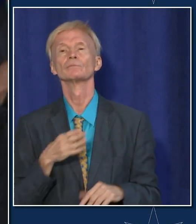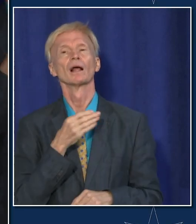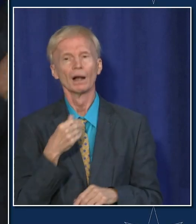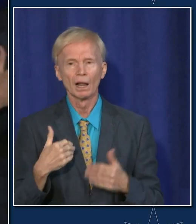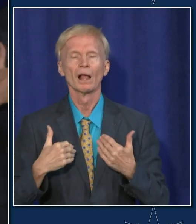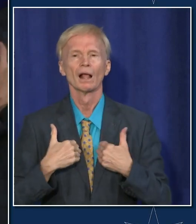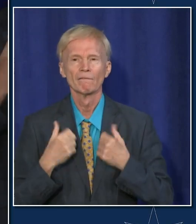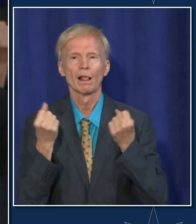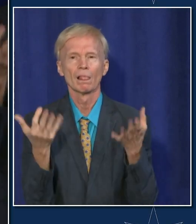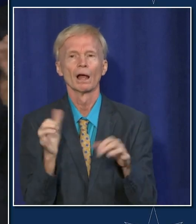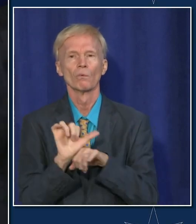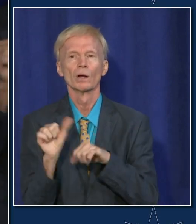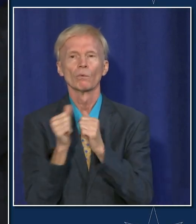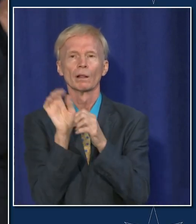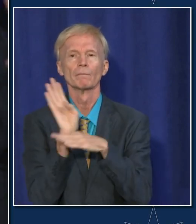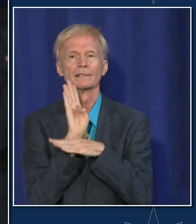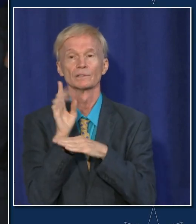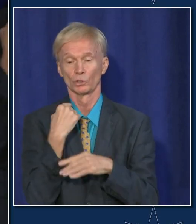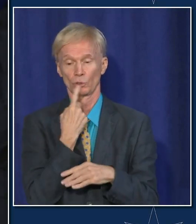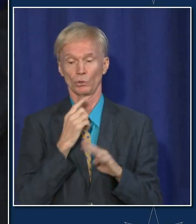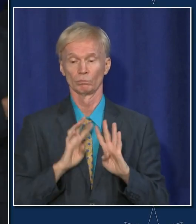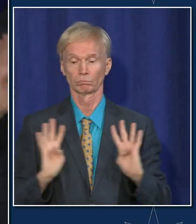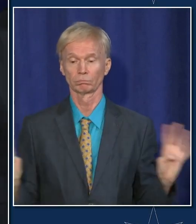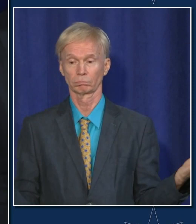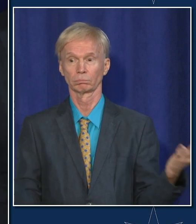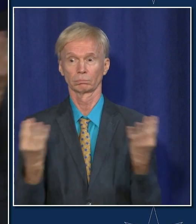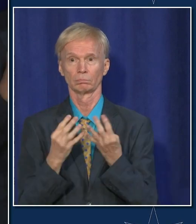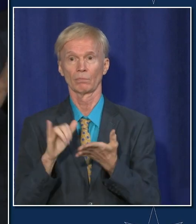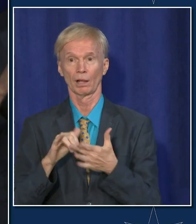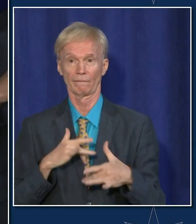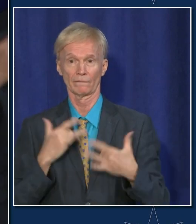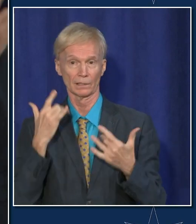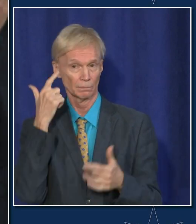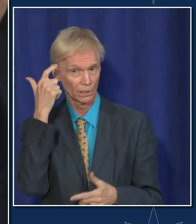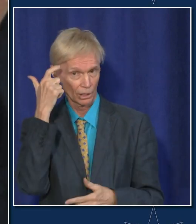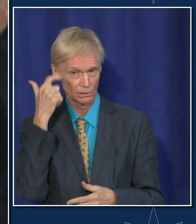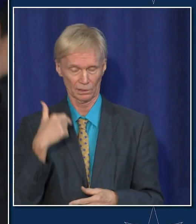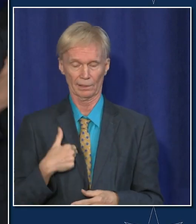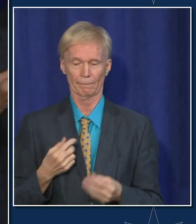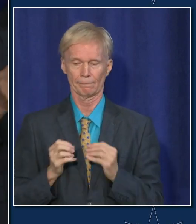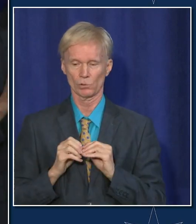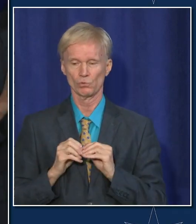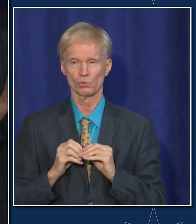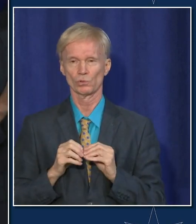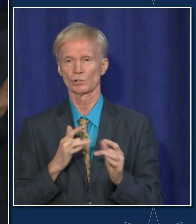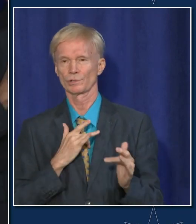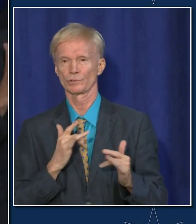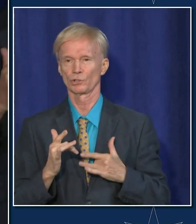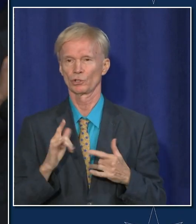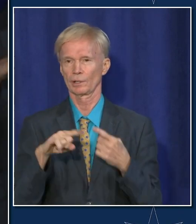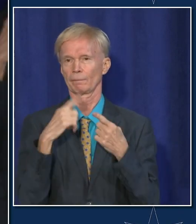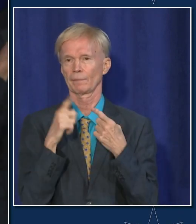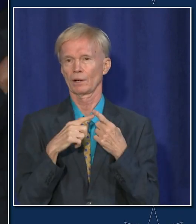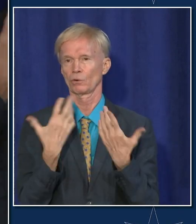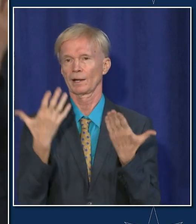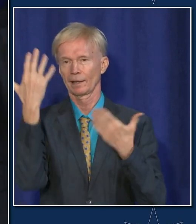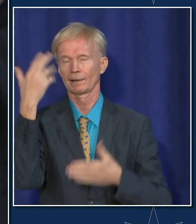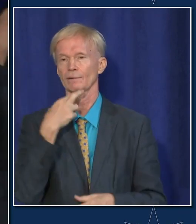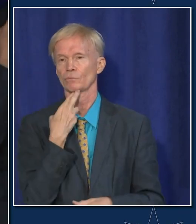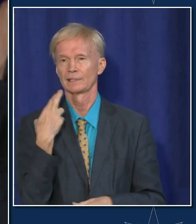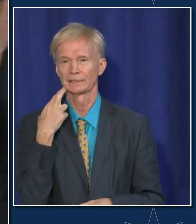work with businesses that surround these events, because really I'm more concerned about the risks at